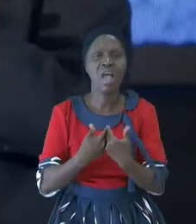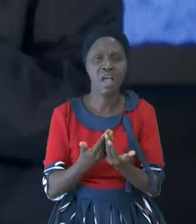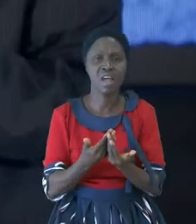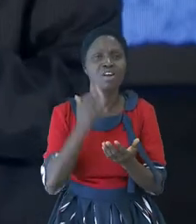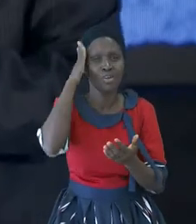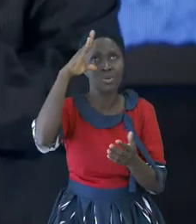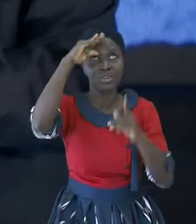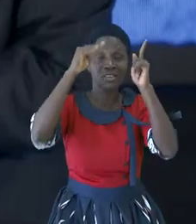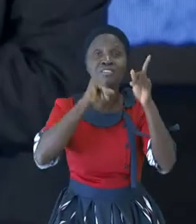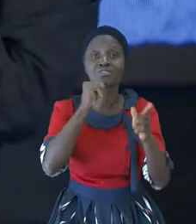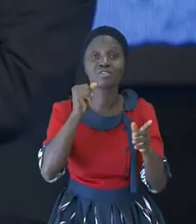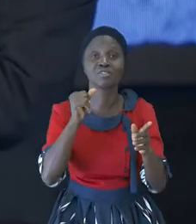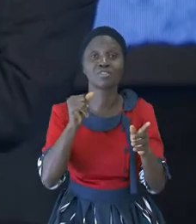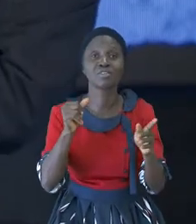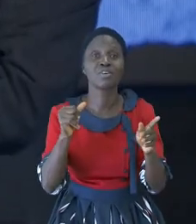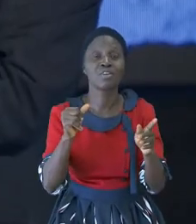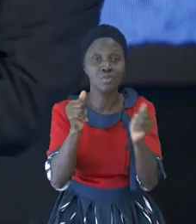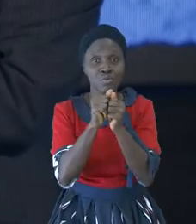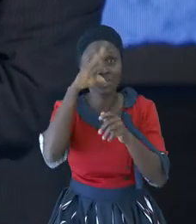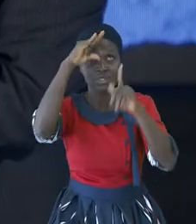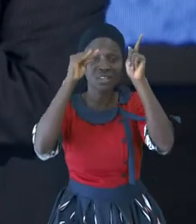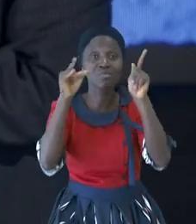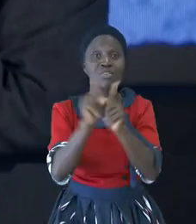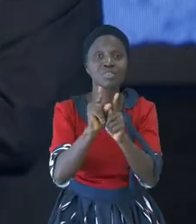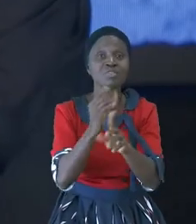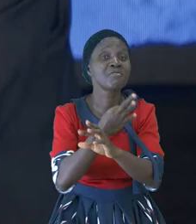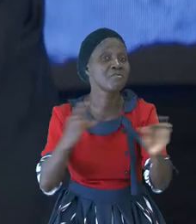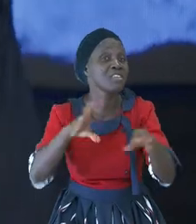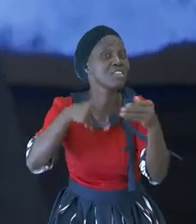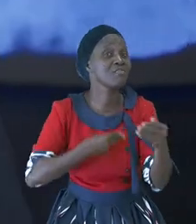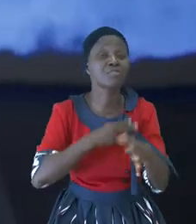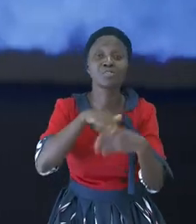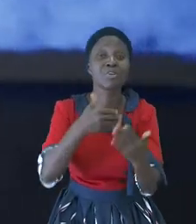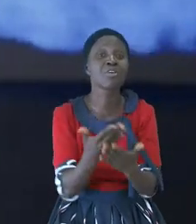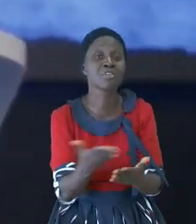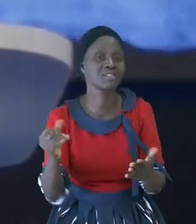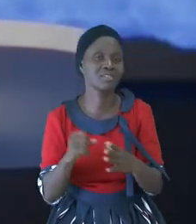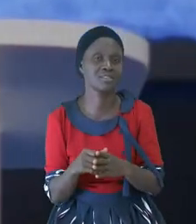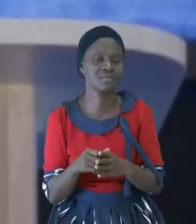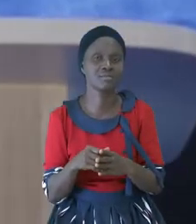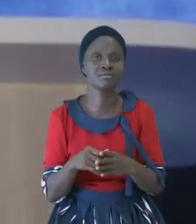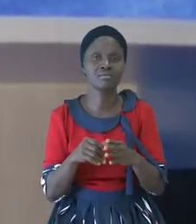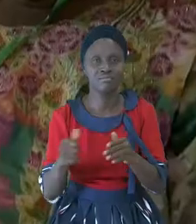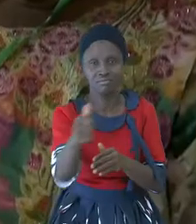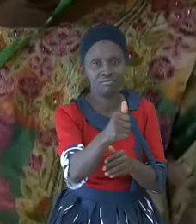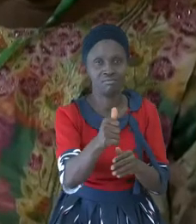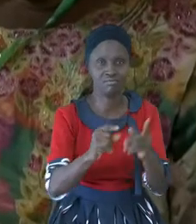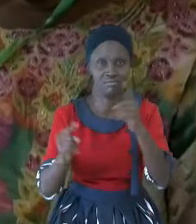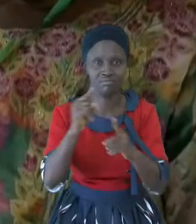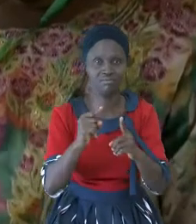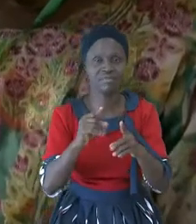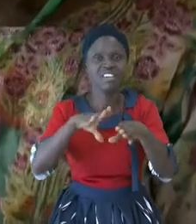also freely give us how many things? Make it personal. Give